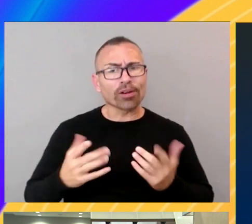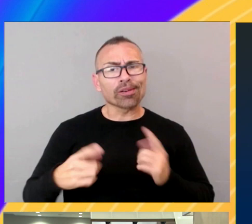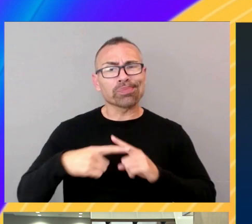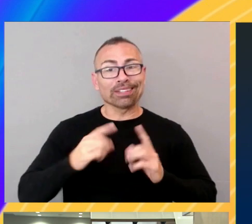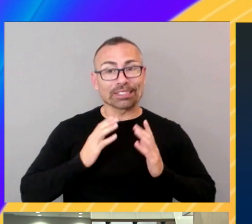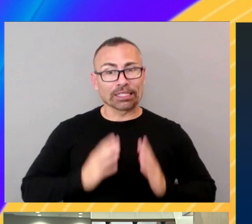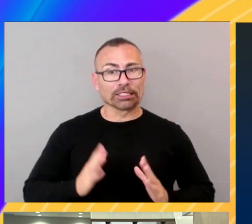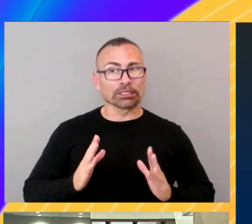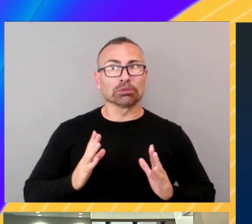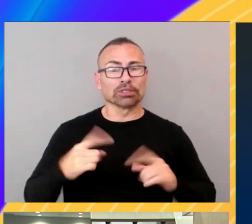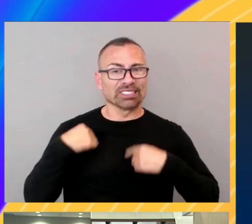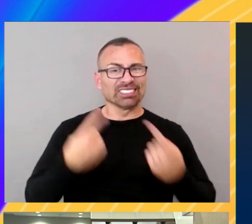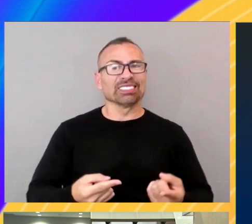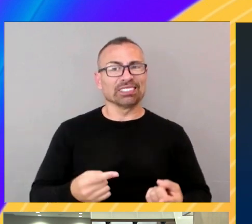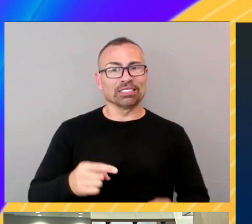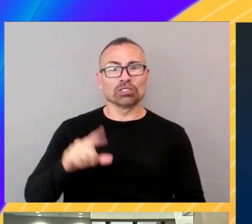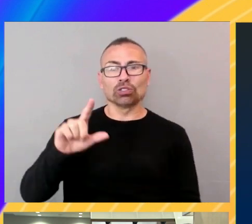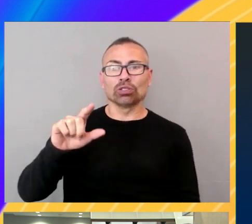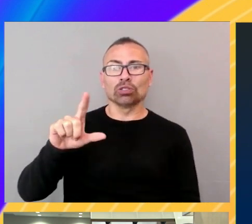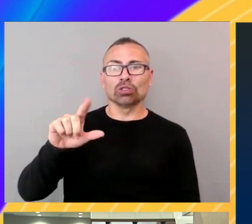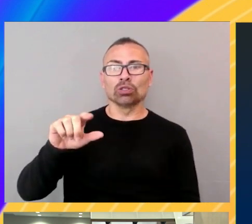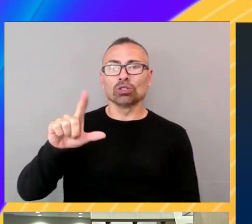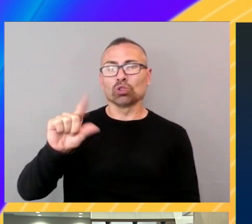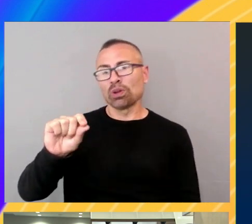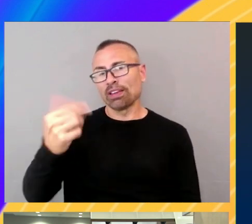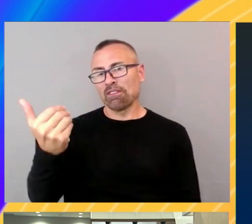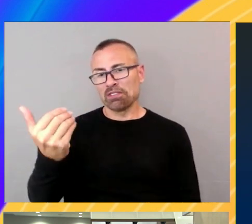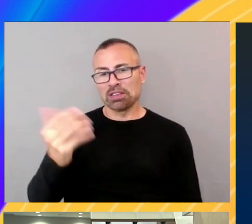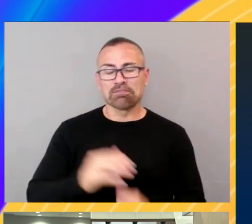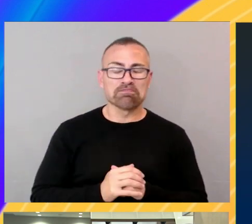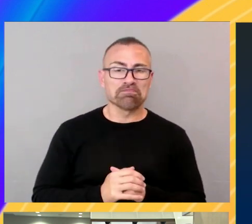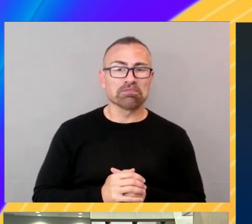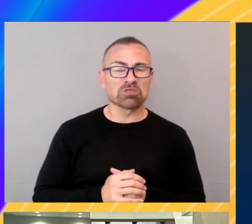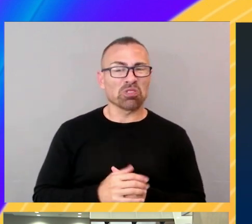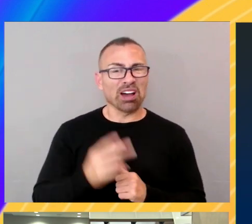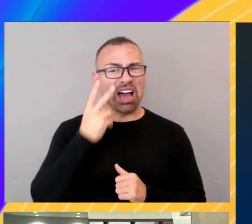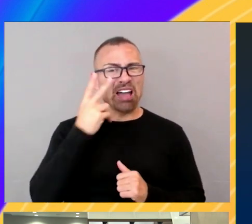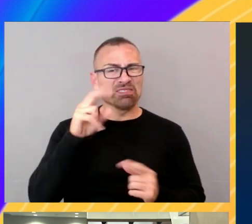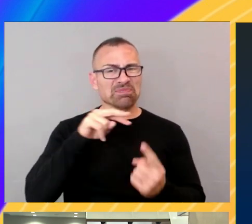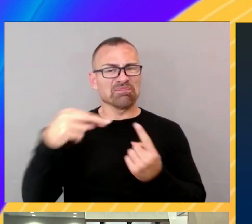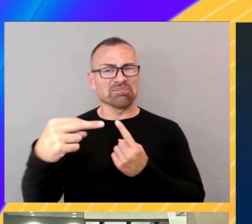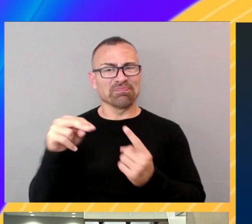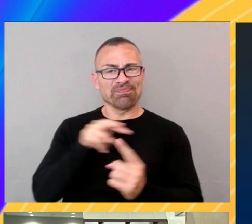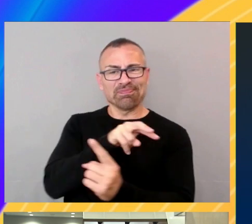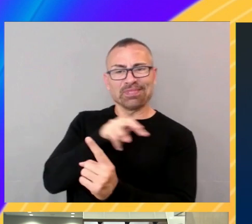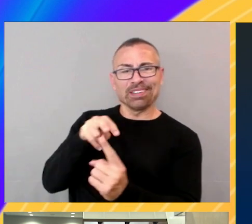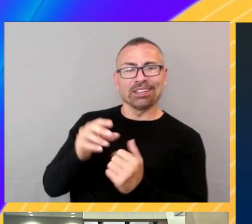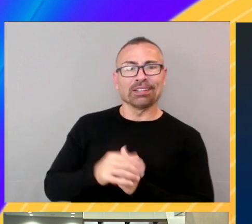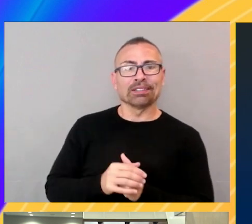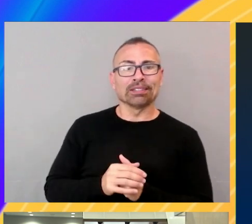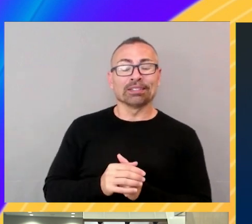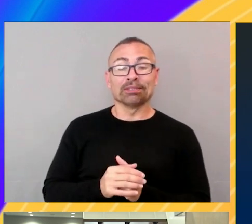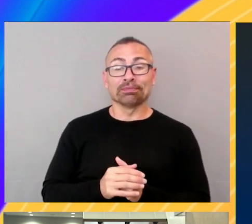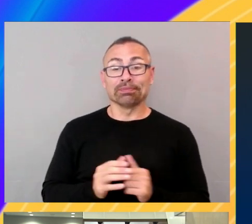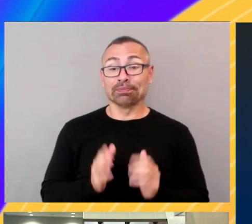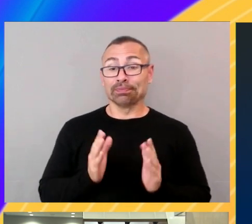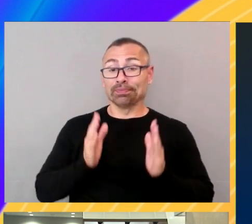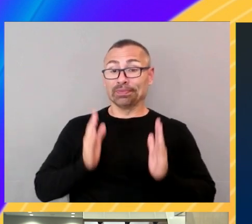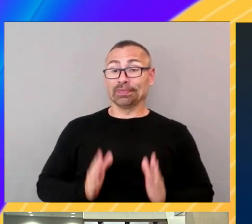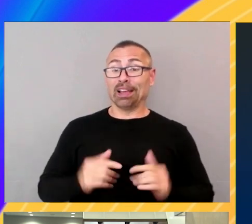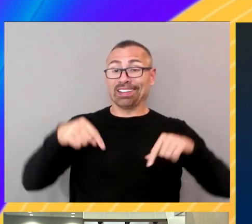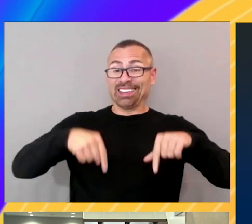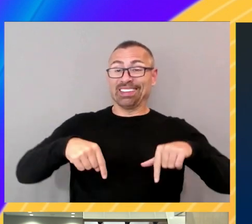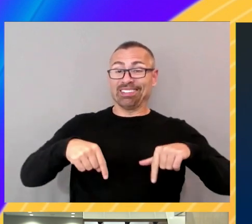2015. So seen many angles. Yes. Now, at our core here at Amazon and AWS are 16 leadership principles that guide